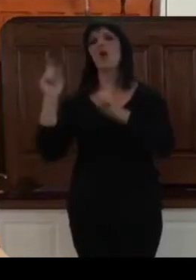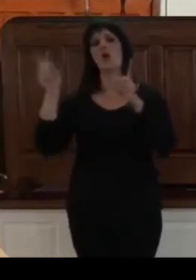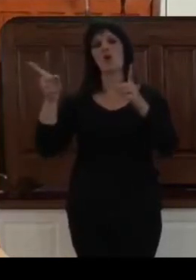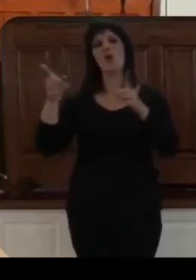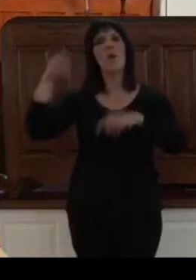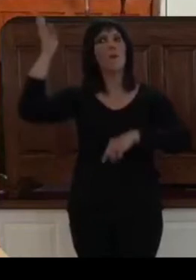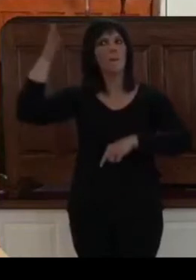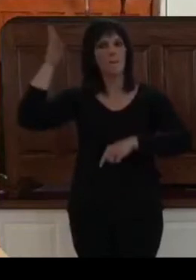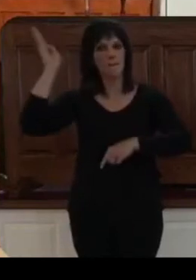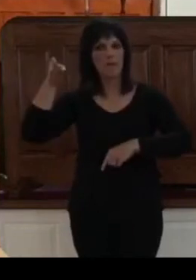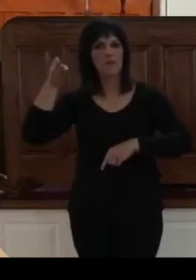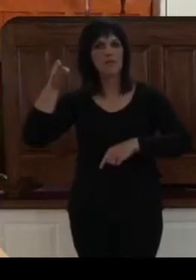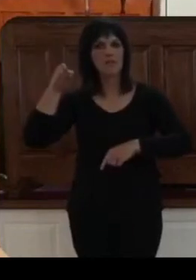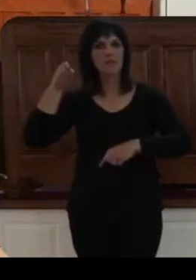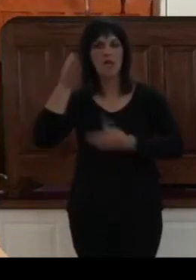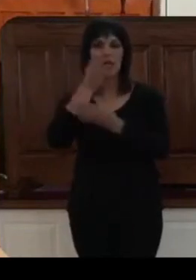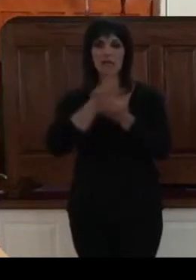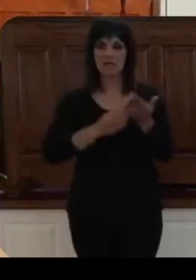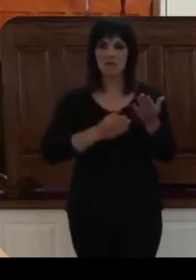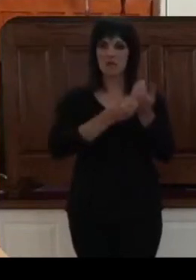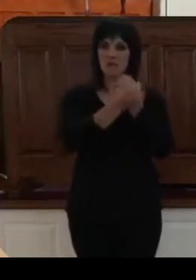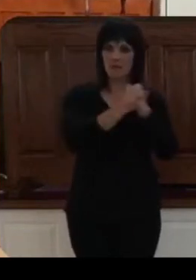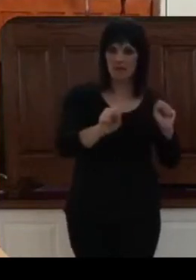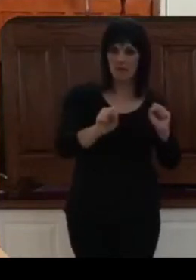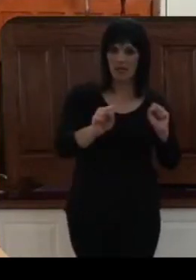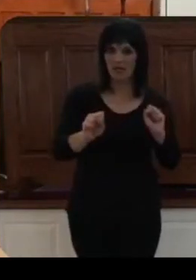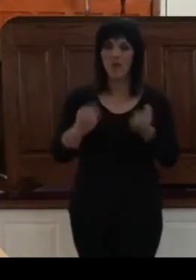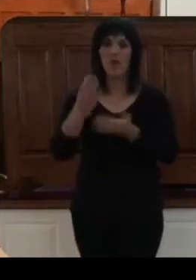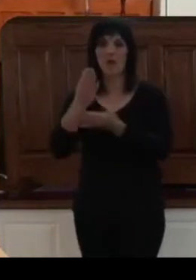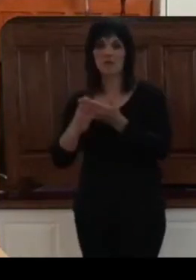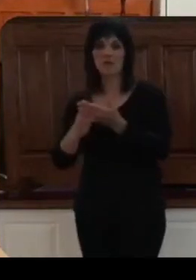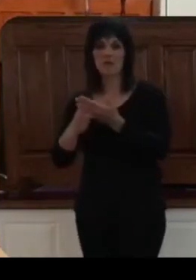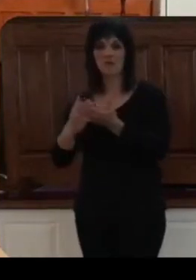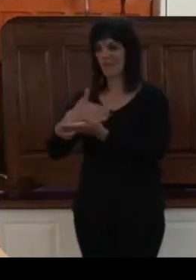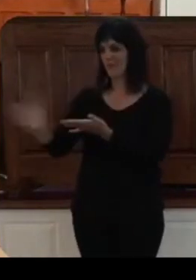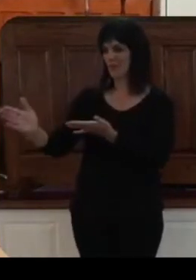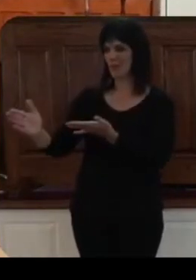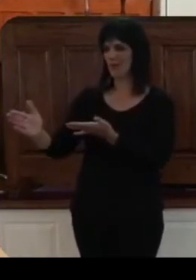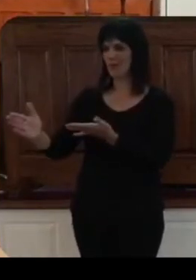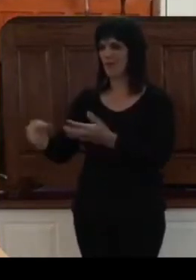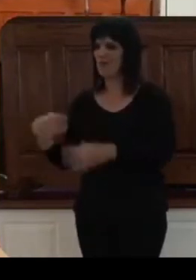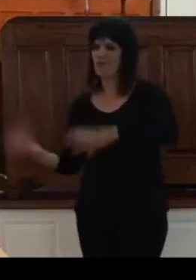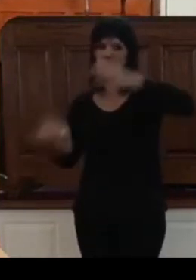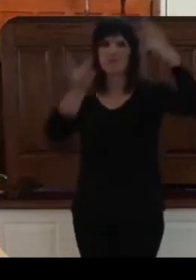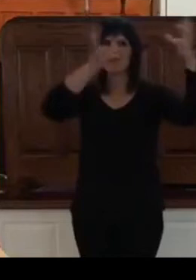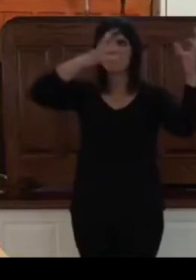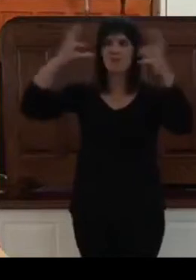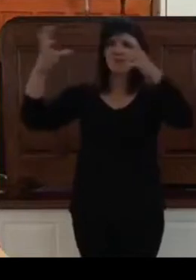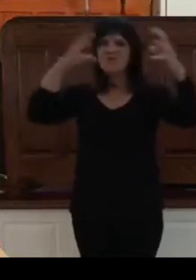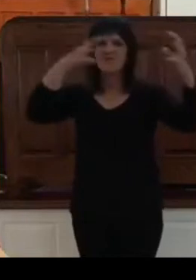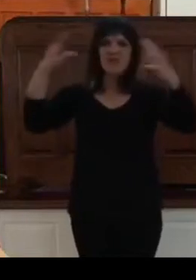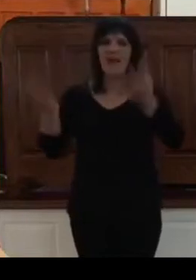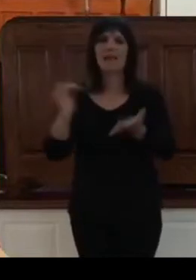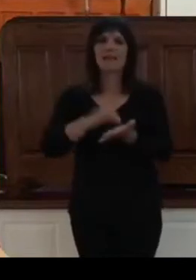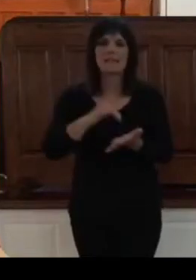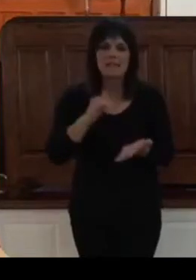get saved. Some turn against him again. They start rioting again. So they kick Paul out and they send him down to Athens where he's isolated all